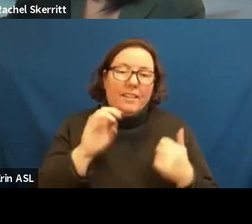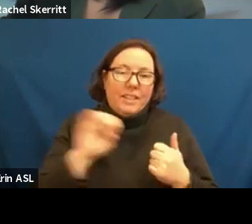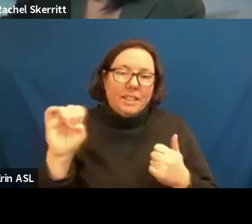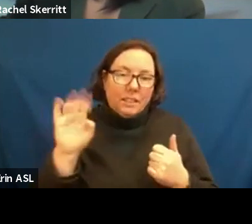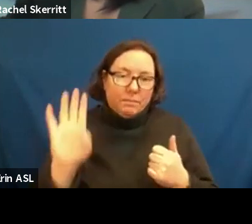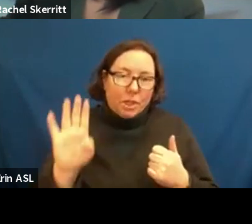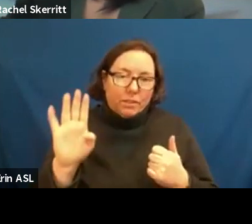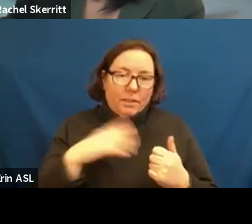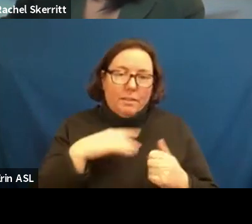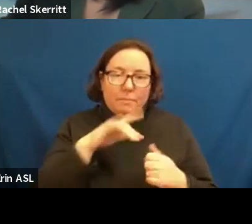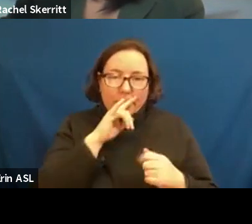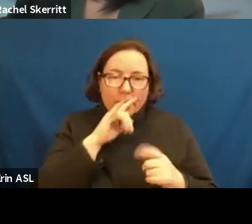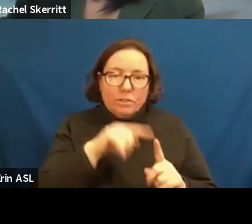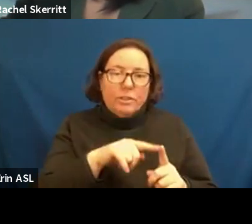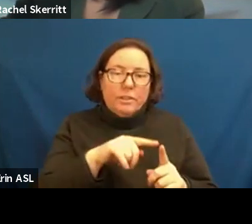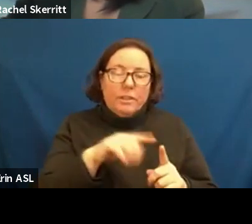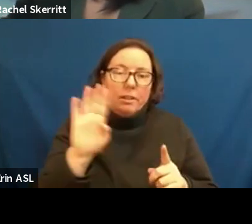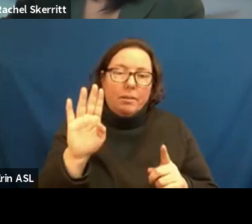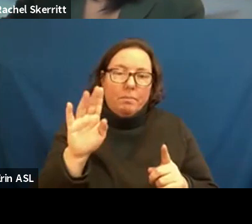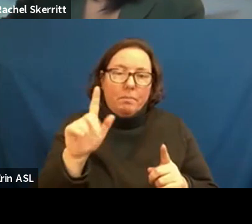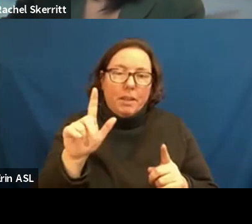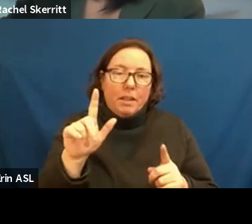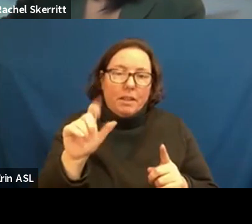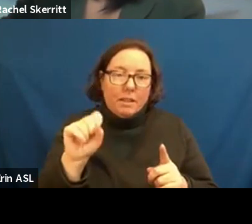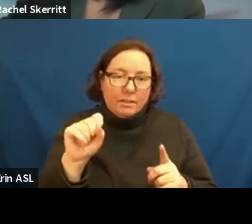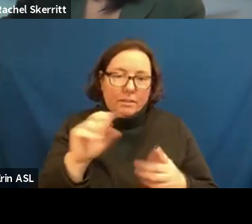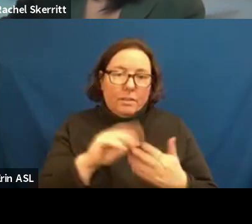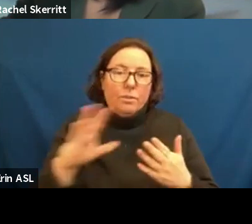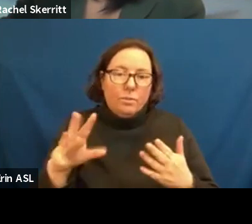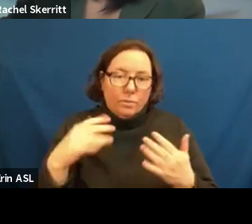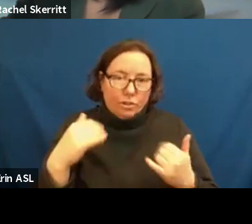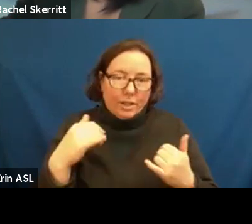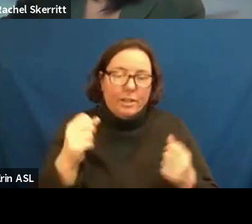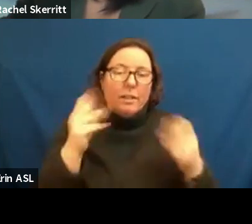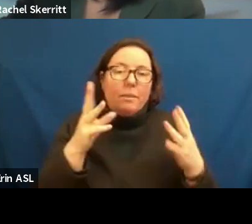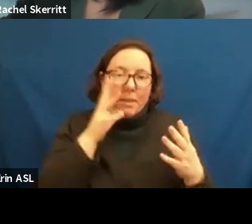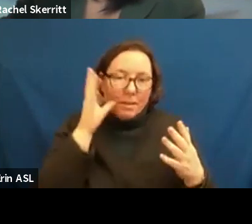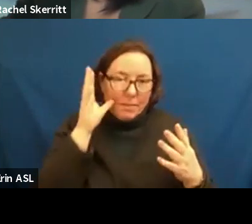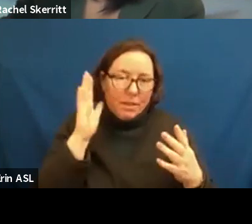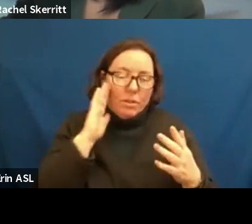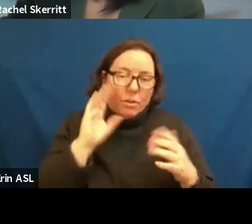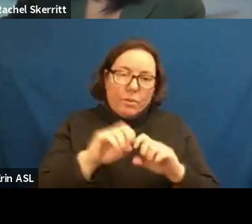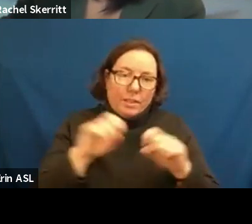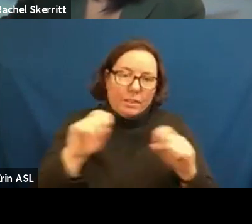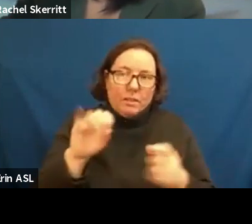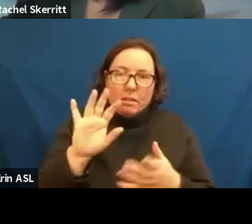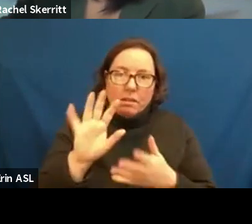My child is a student at Boston Latin School. Many parents know there's a system to be worked to increase a